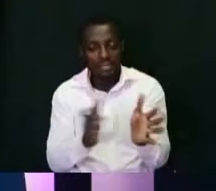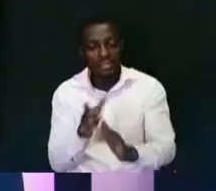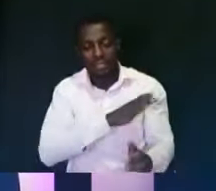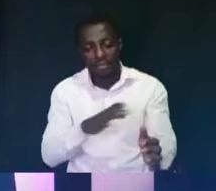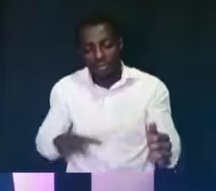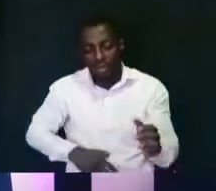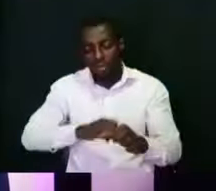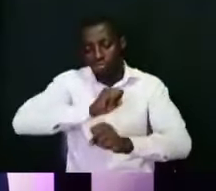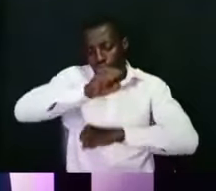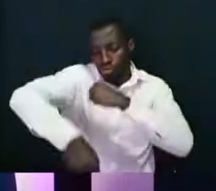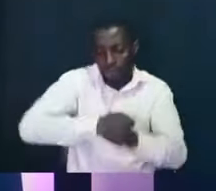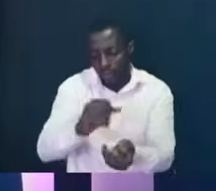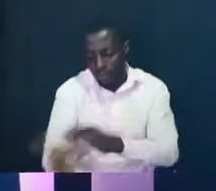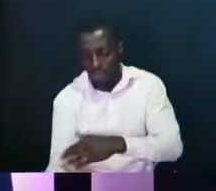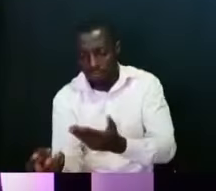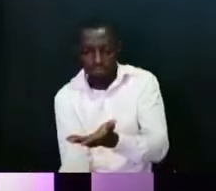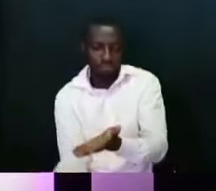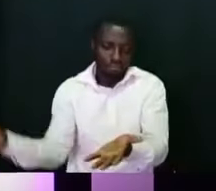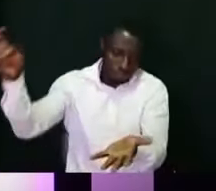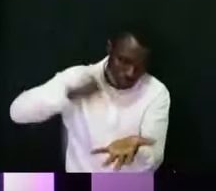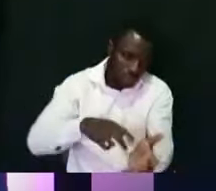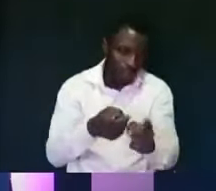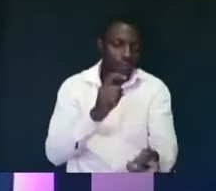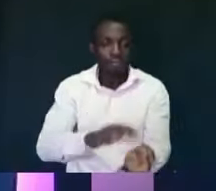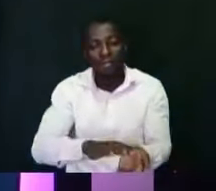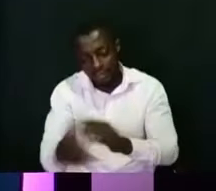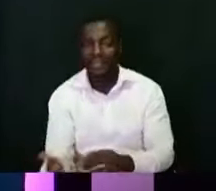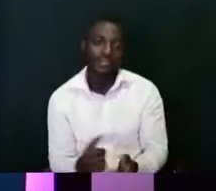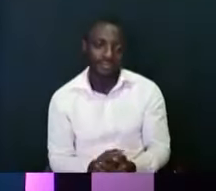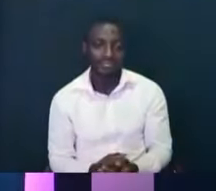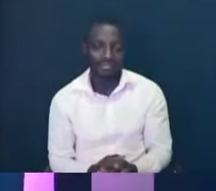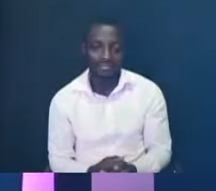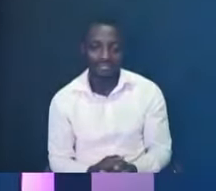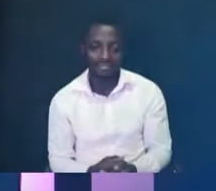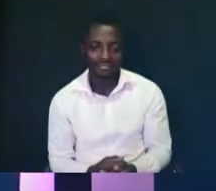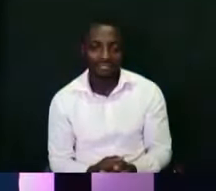rise from the dead. Then let's go to